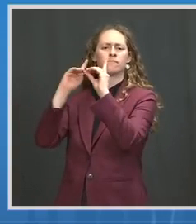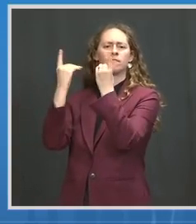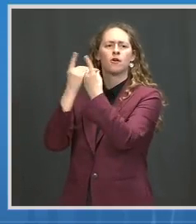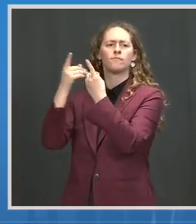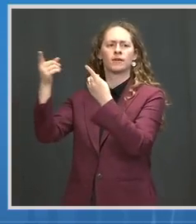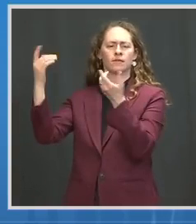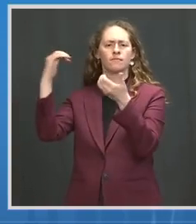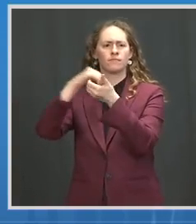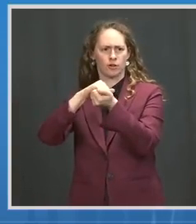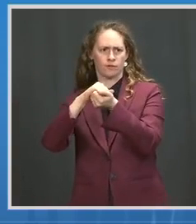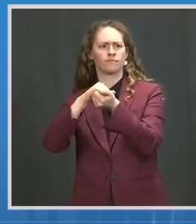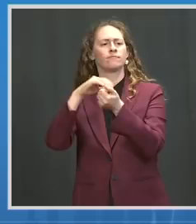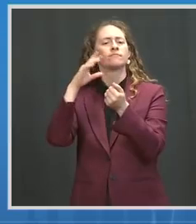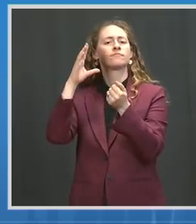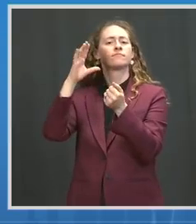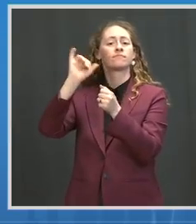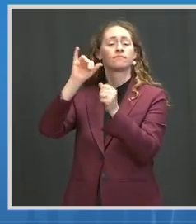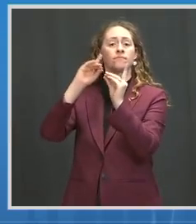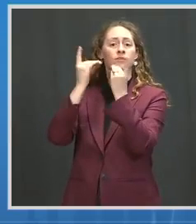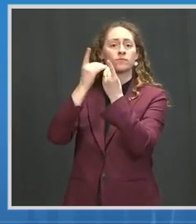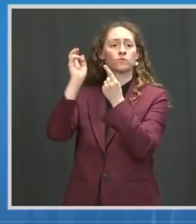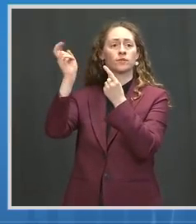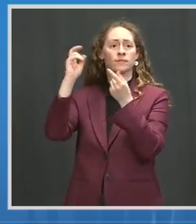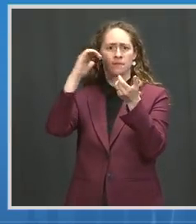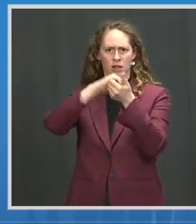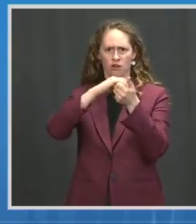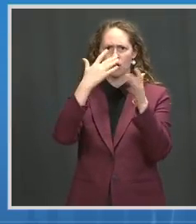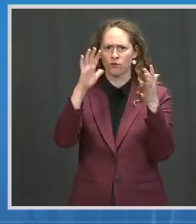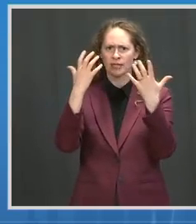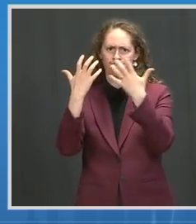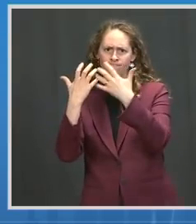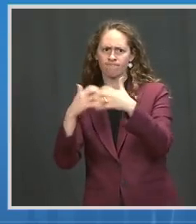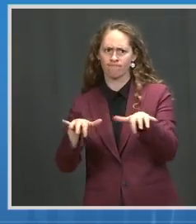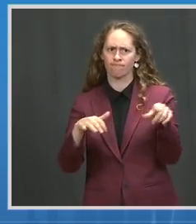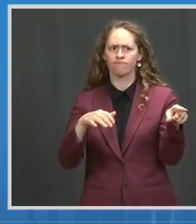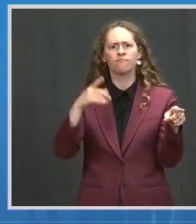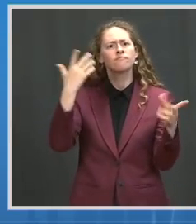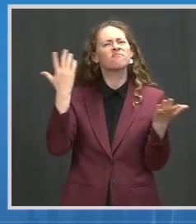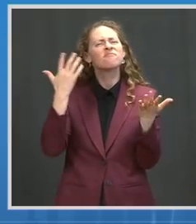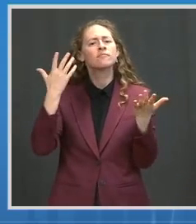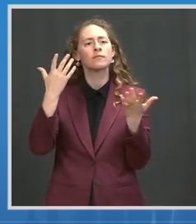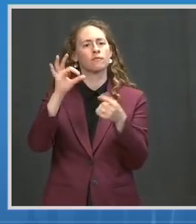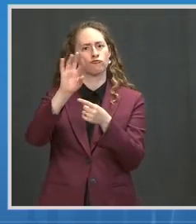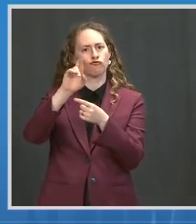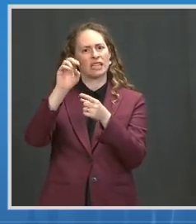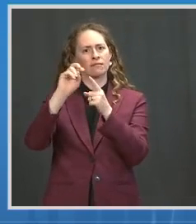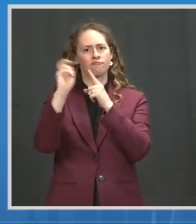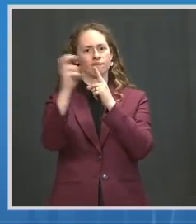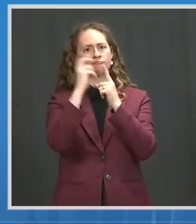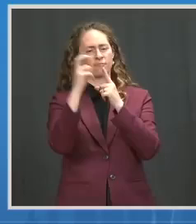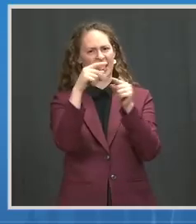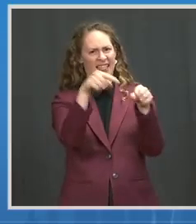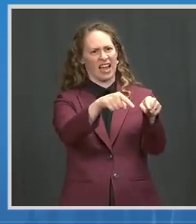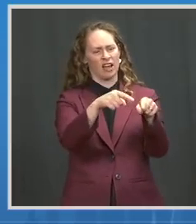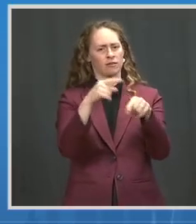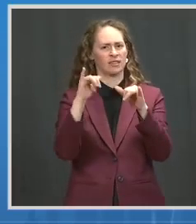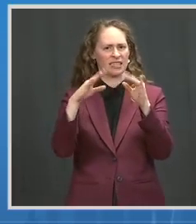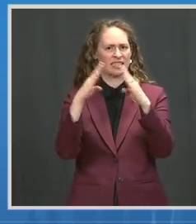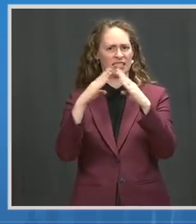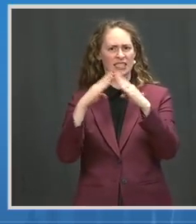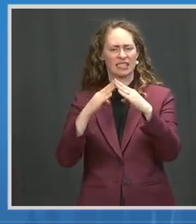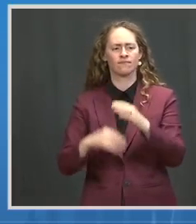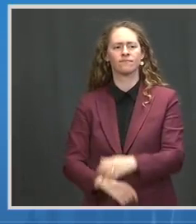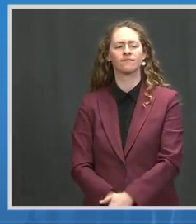gaps in equity. Transit agencies in both urban and rural communities across the country have also waived fares to